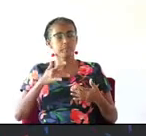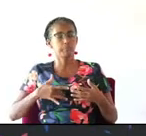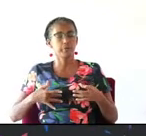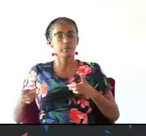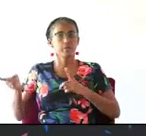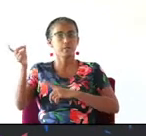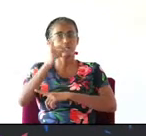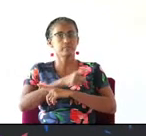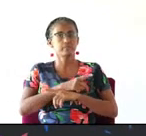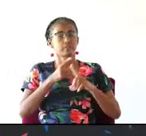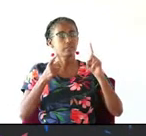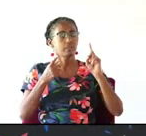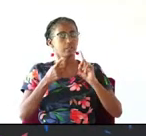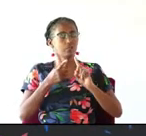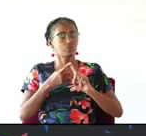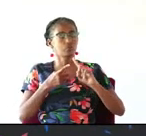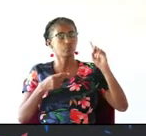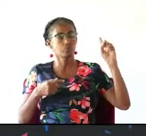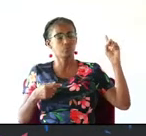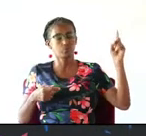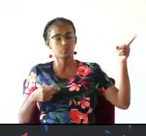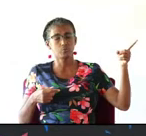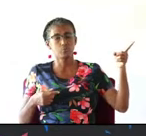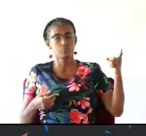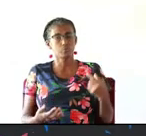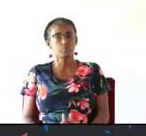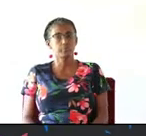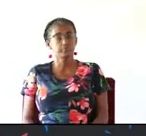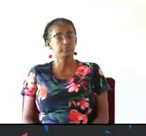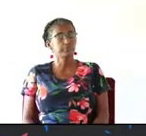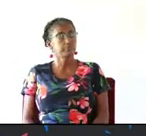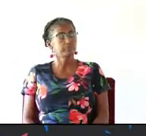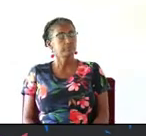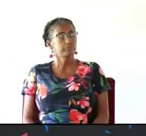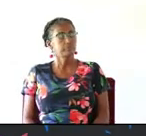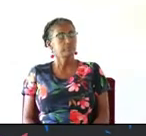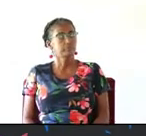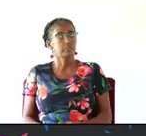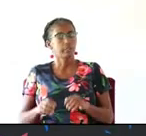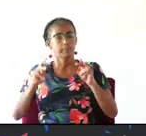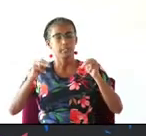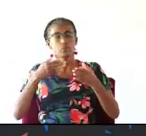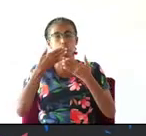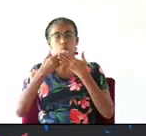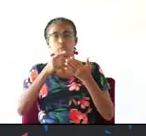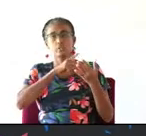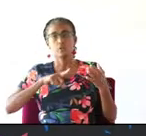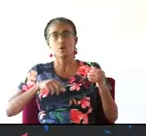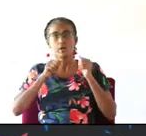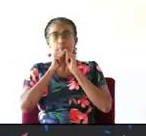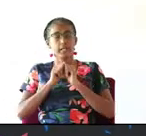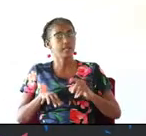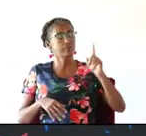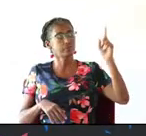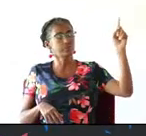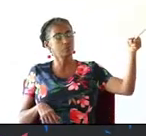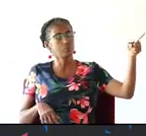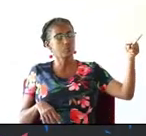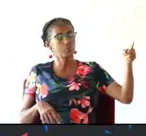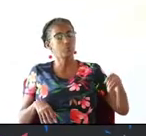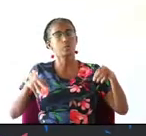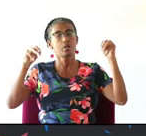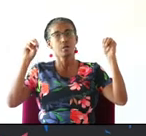Happy birthday to you. May the good Lord bless